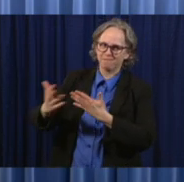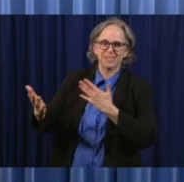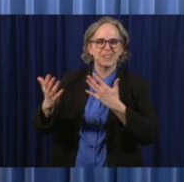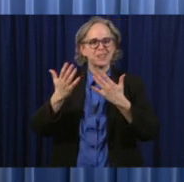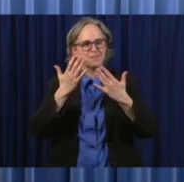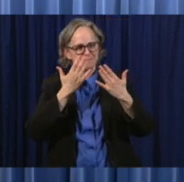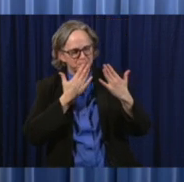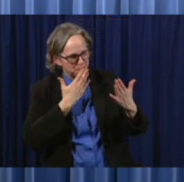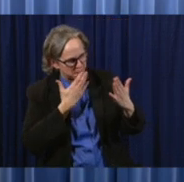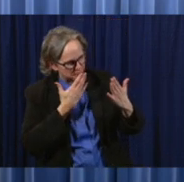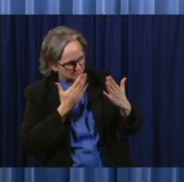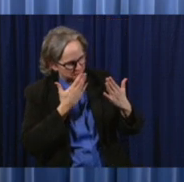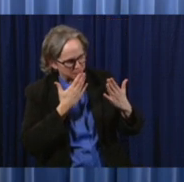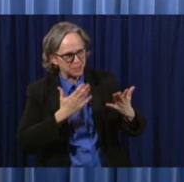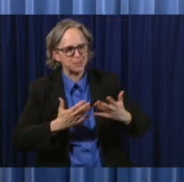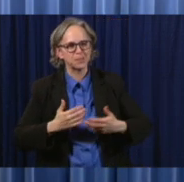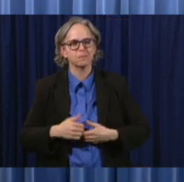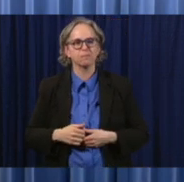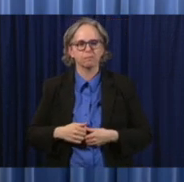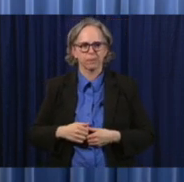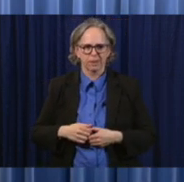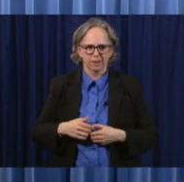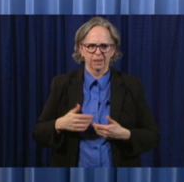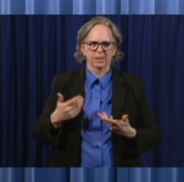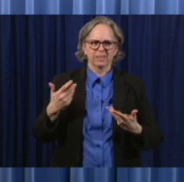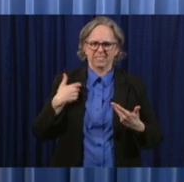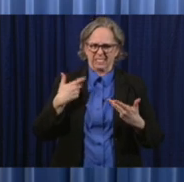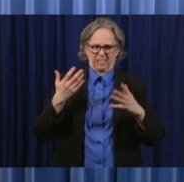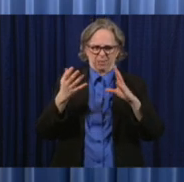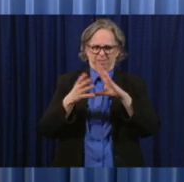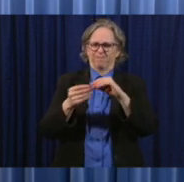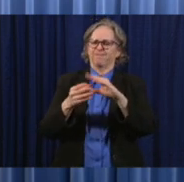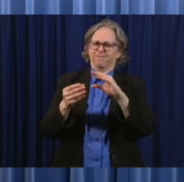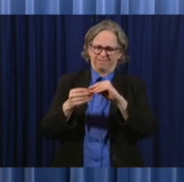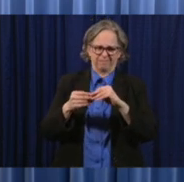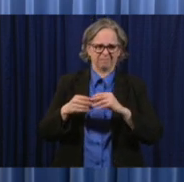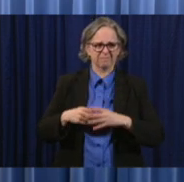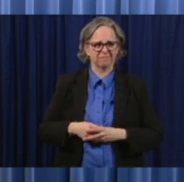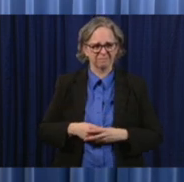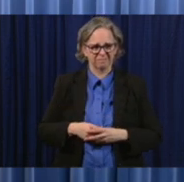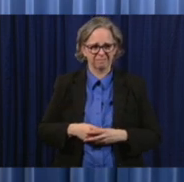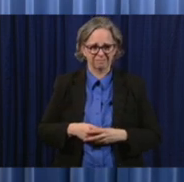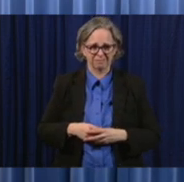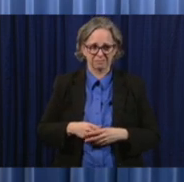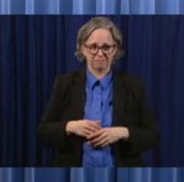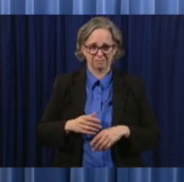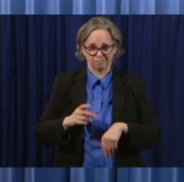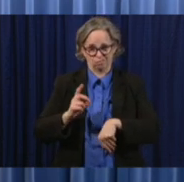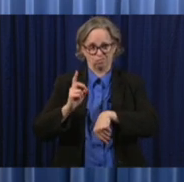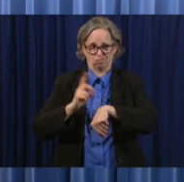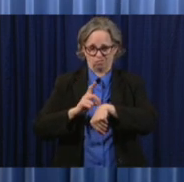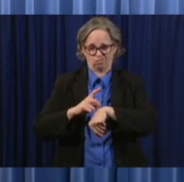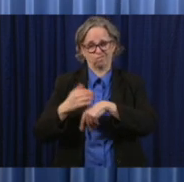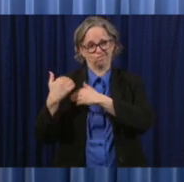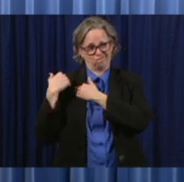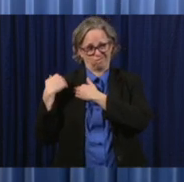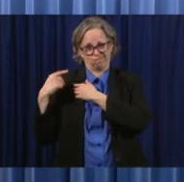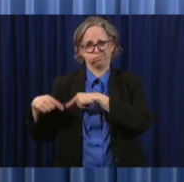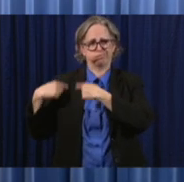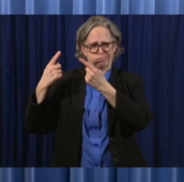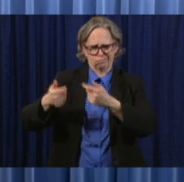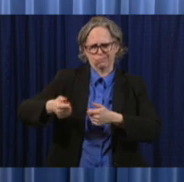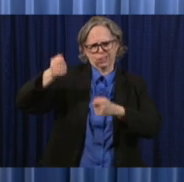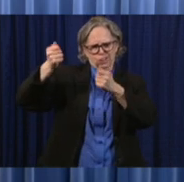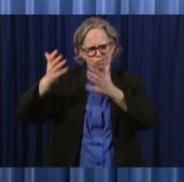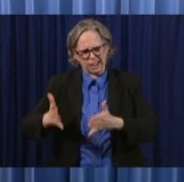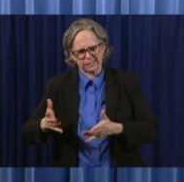As I indicated a moment ago to everyone, in addition to your duties as the director in dealing with